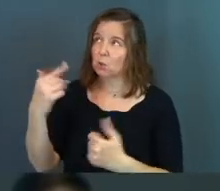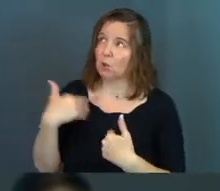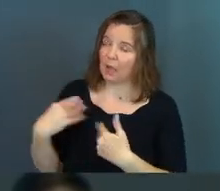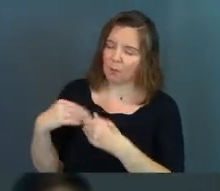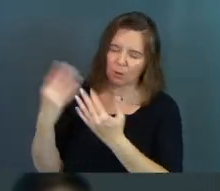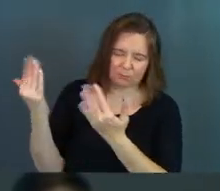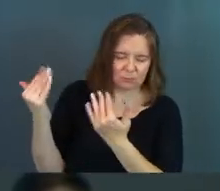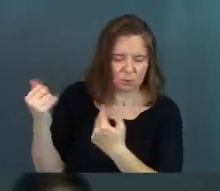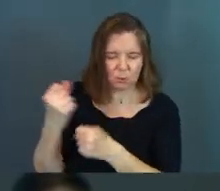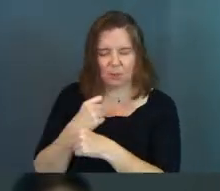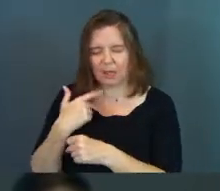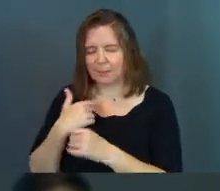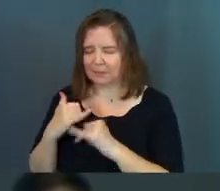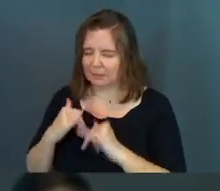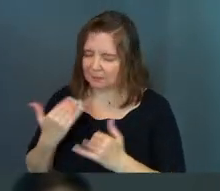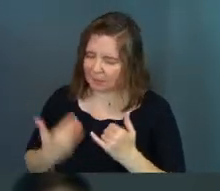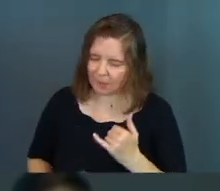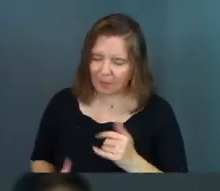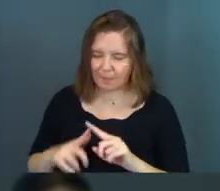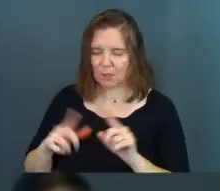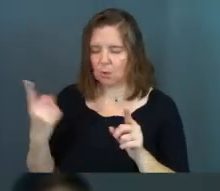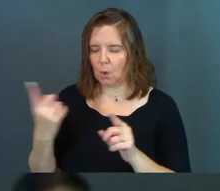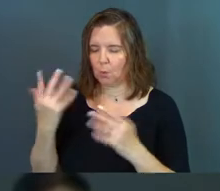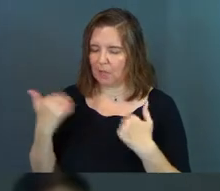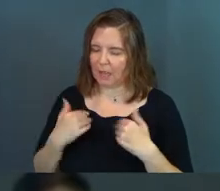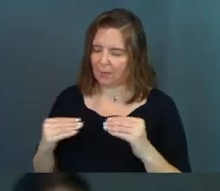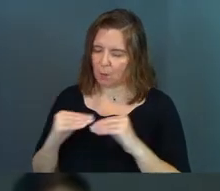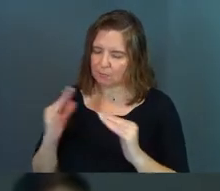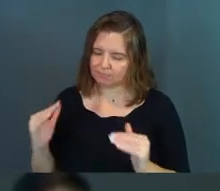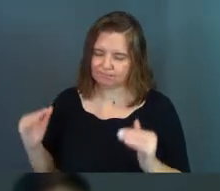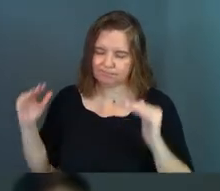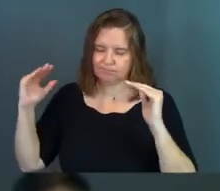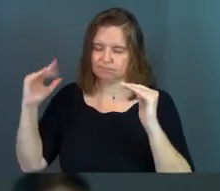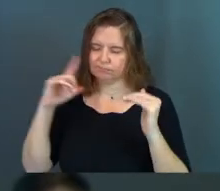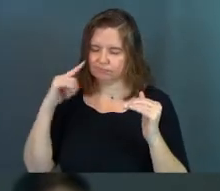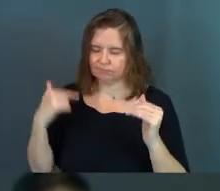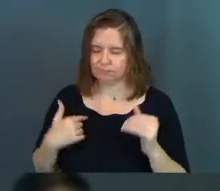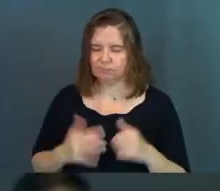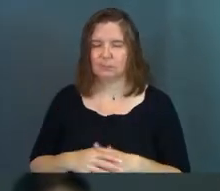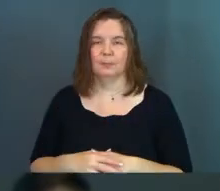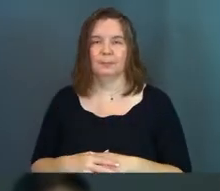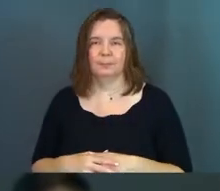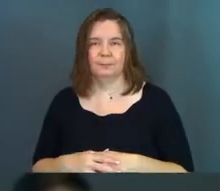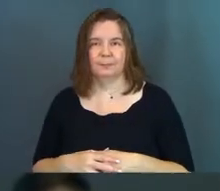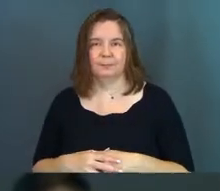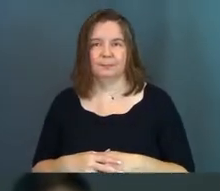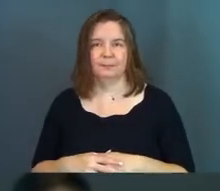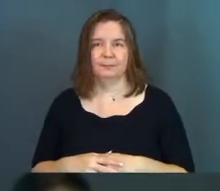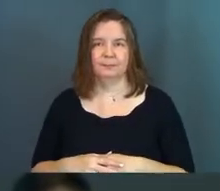more. You love me just the way I am, but you always have more.